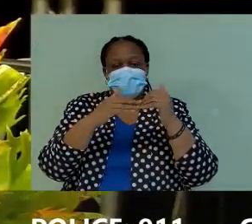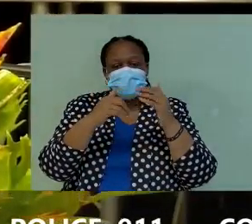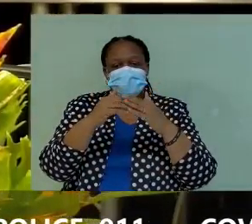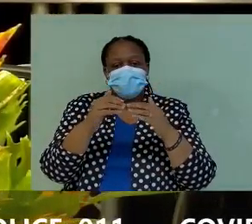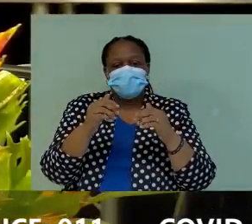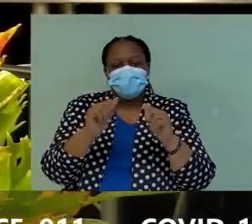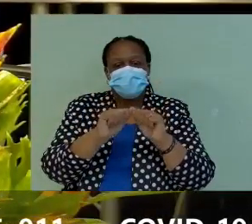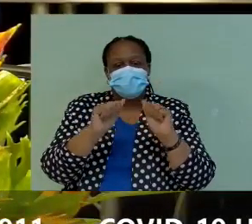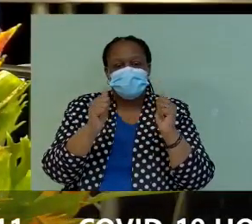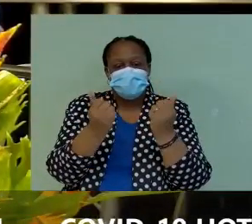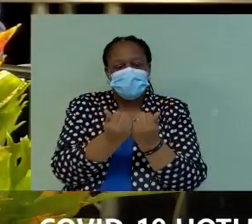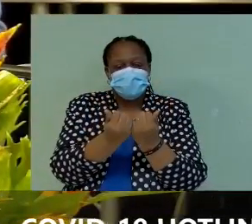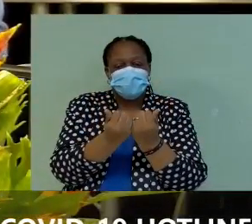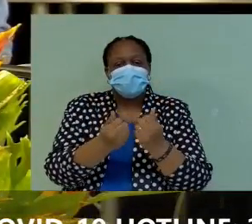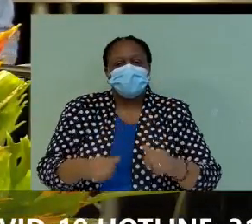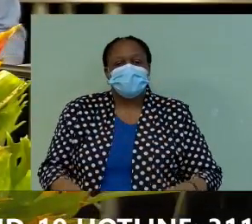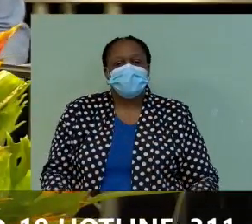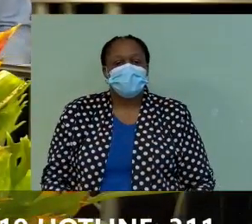Contractors Association.